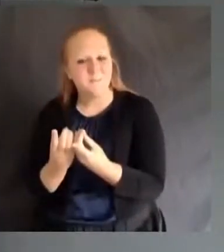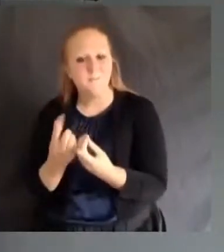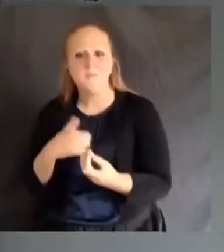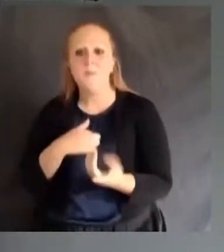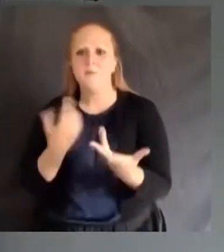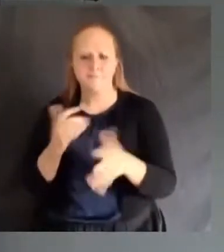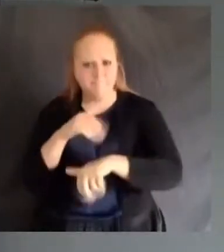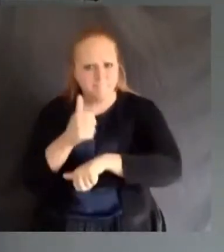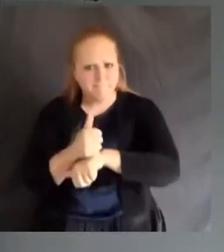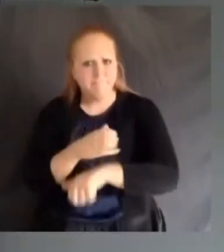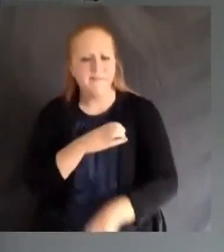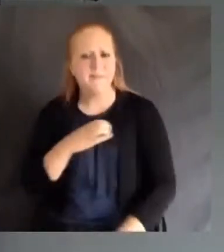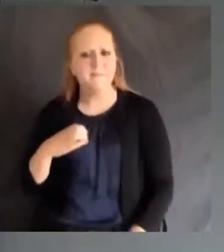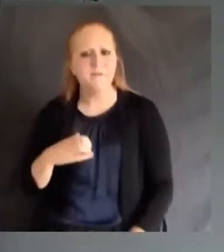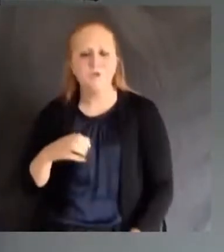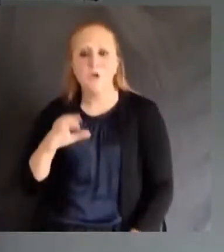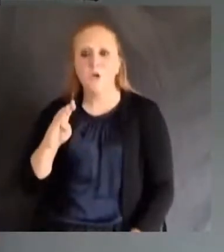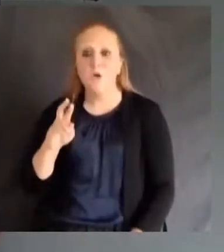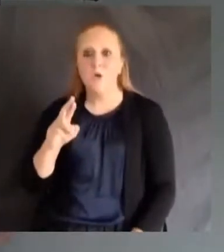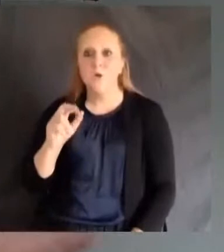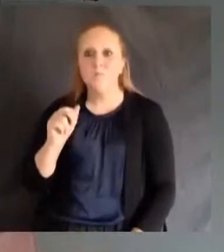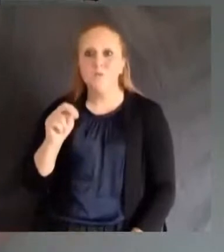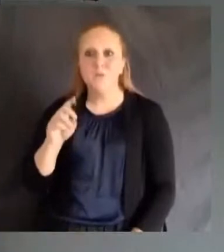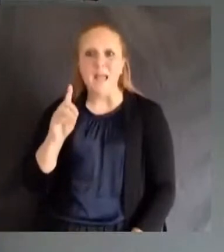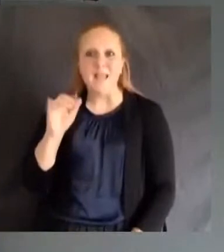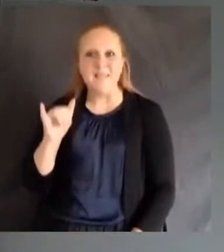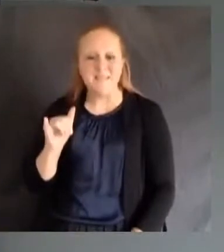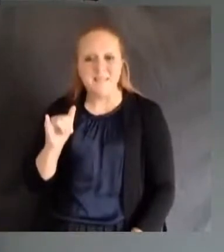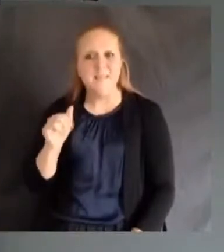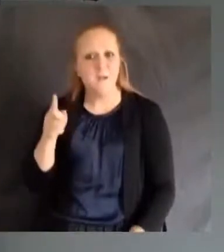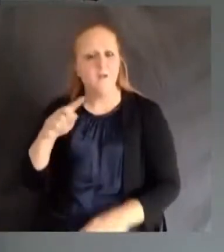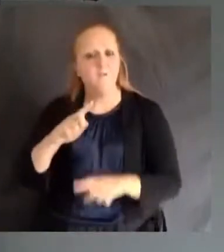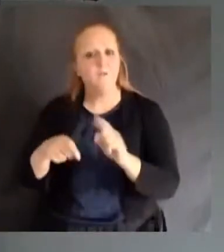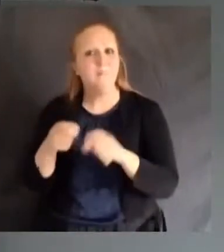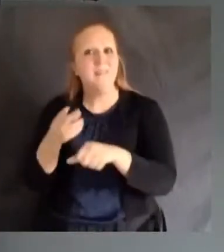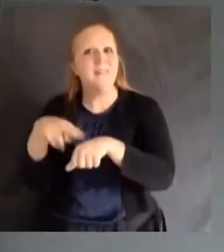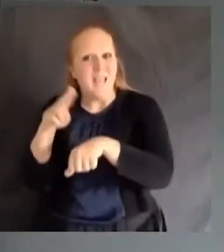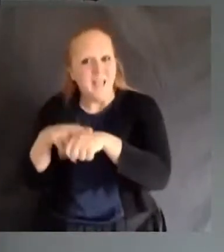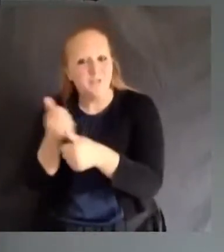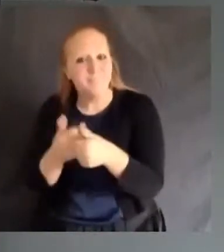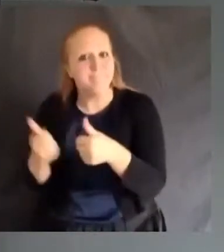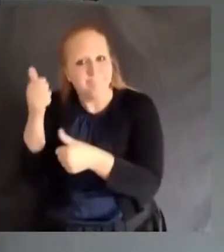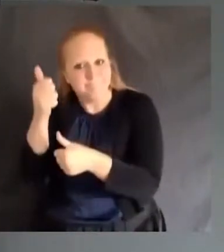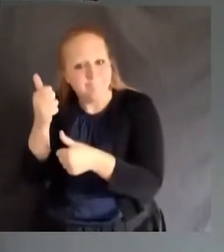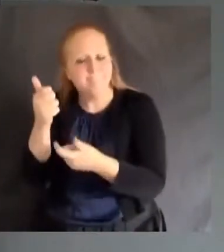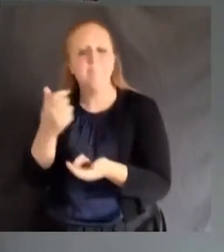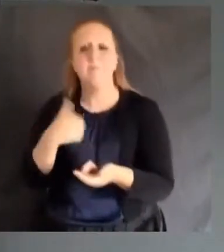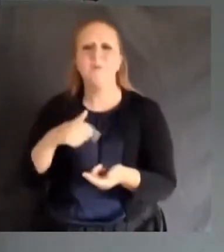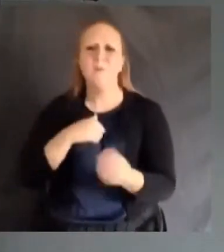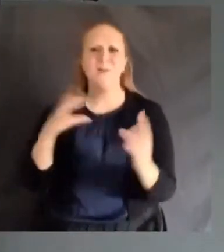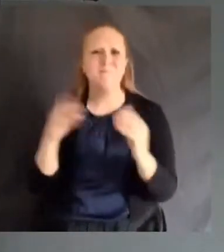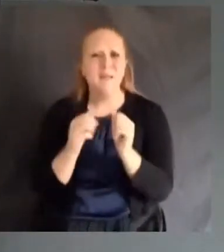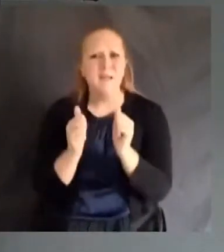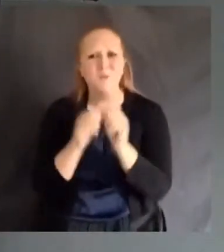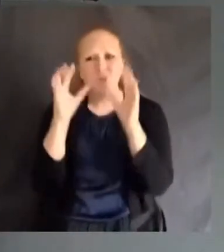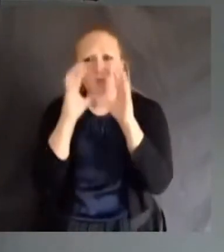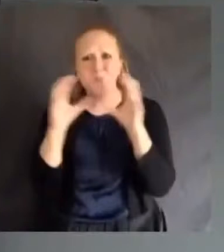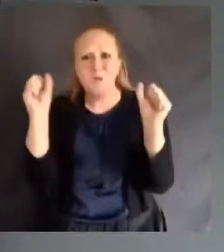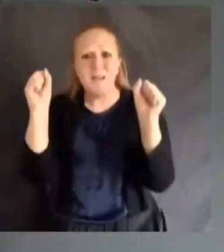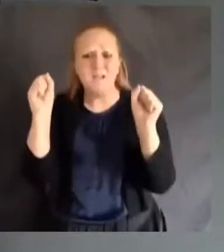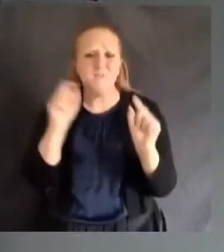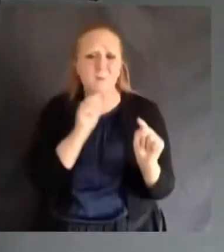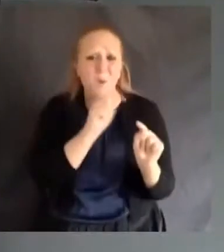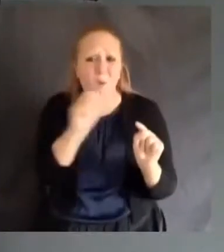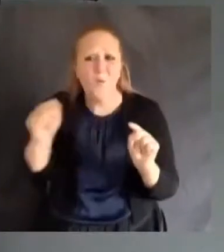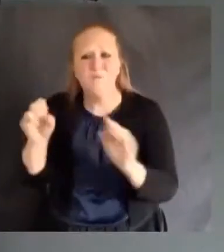Randy Weingarten from the National Teachers Union is on our commission, so we've been hearing from labor. We've been meeting with superintendents all across the state. We have the state